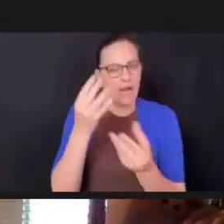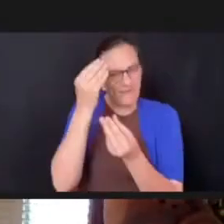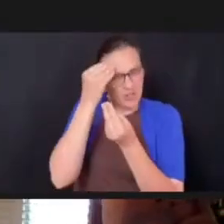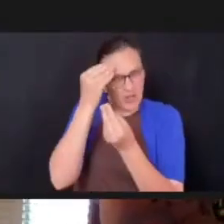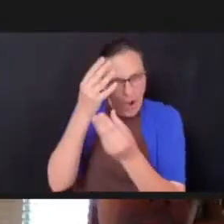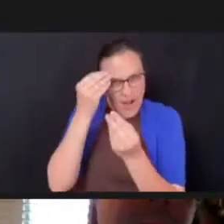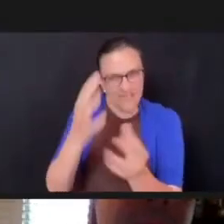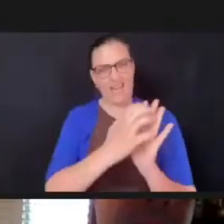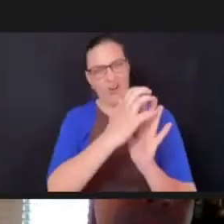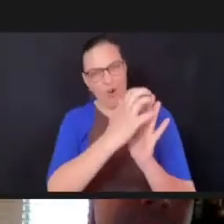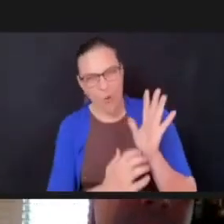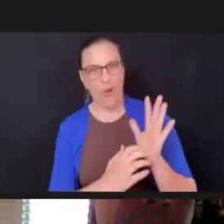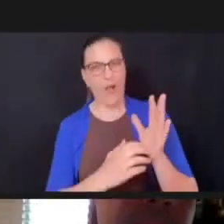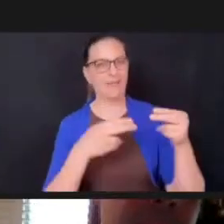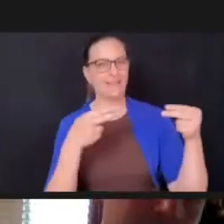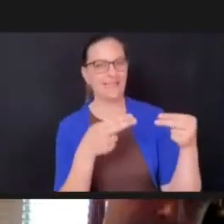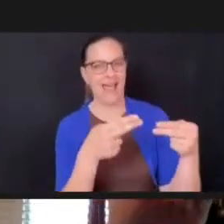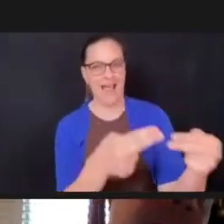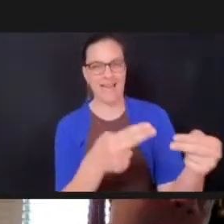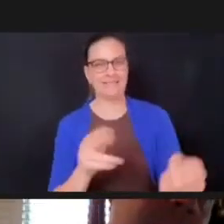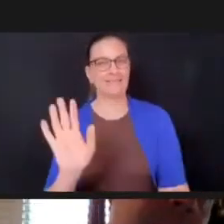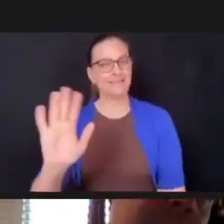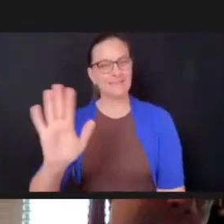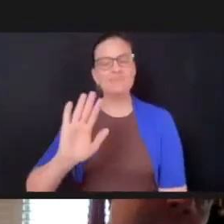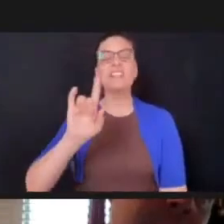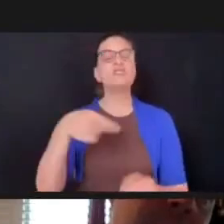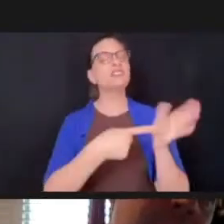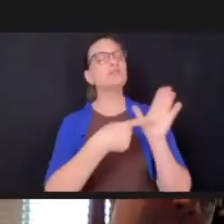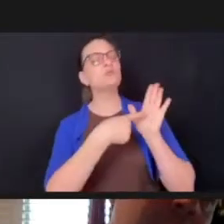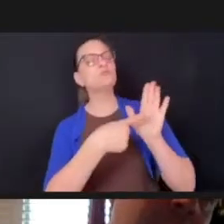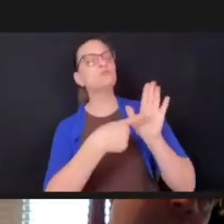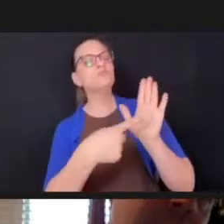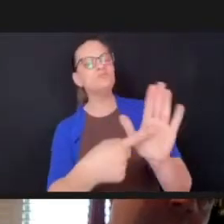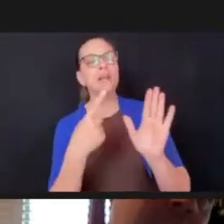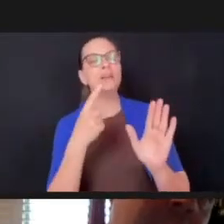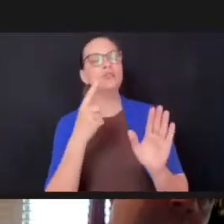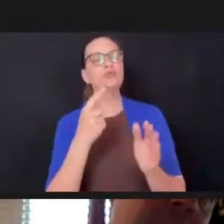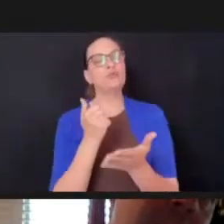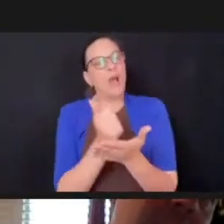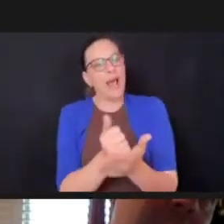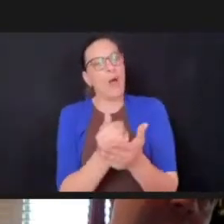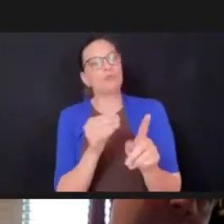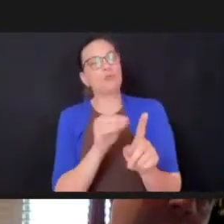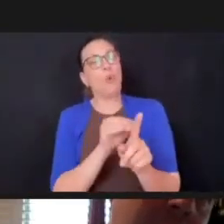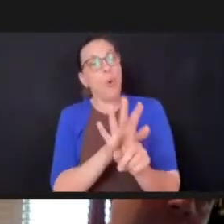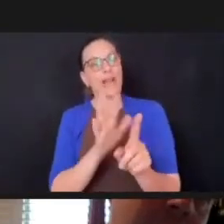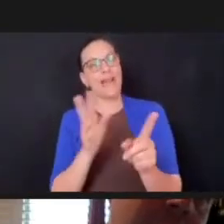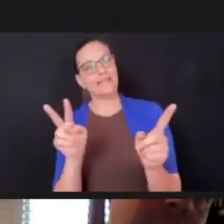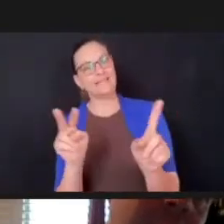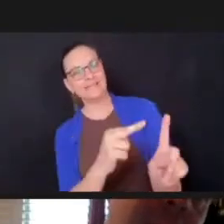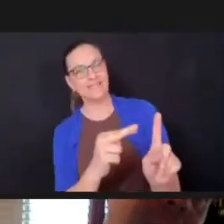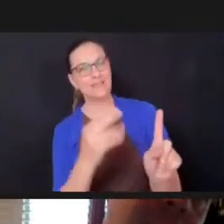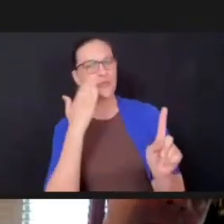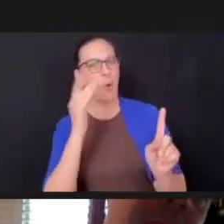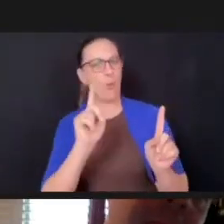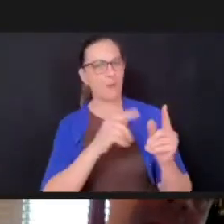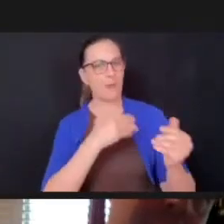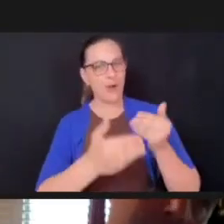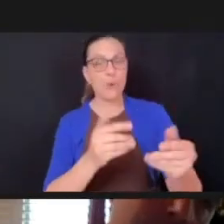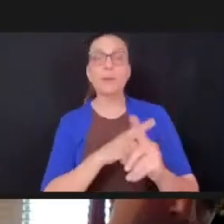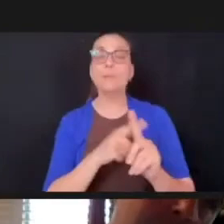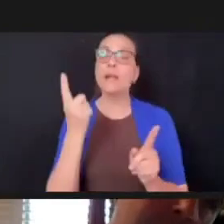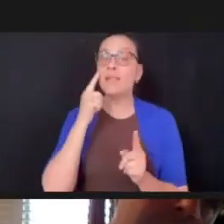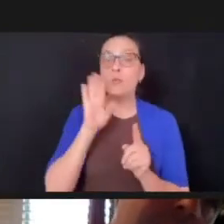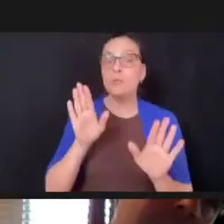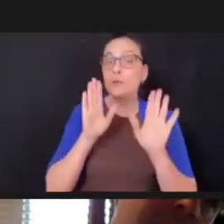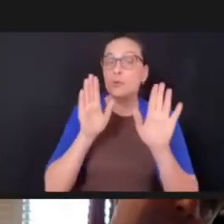This is just kind of to orient folks to where we'll be going. But I thought it would be great to just start out with introductions,